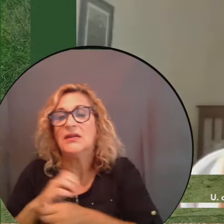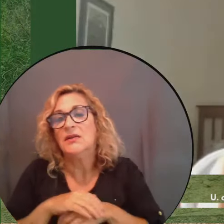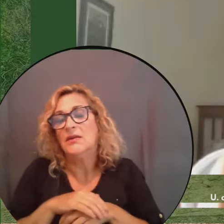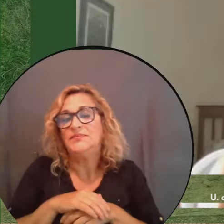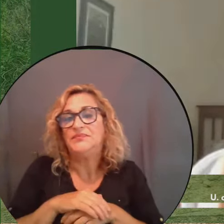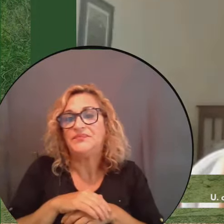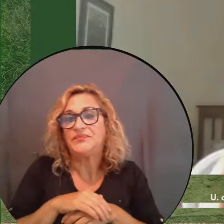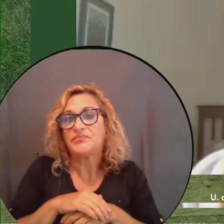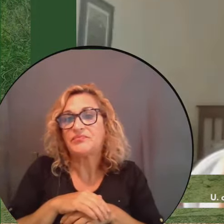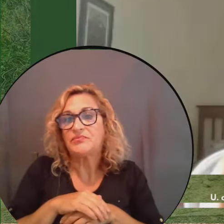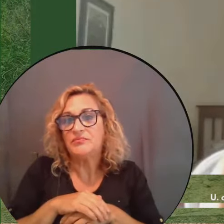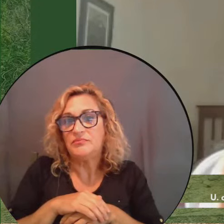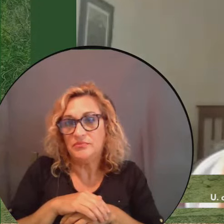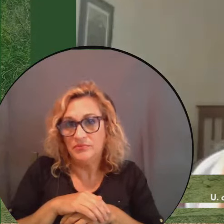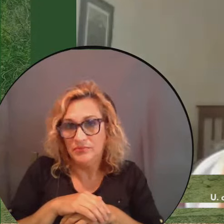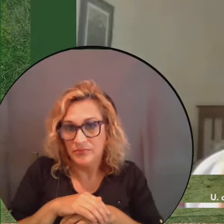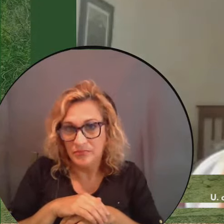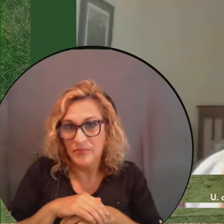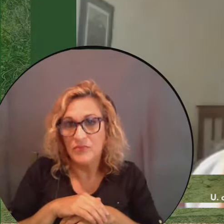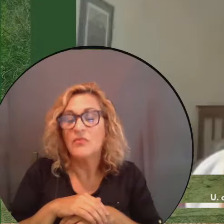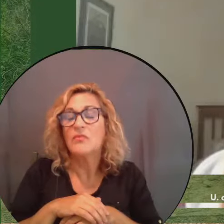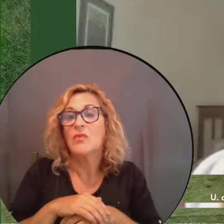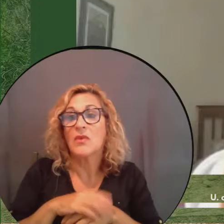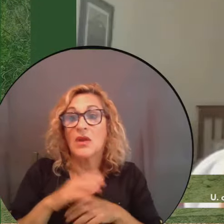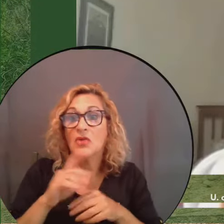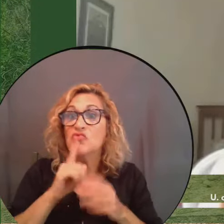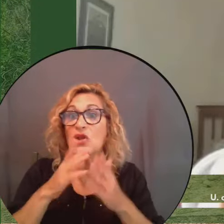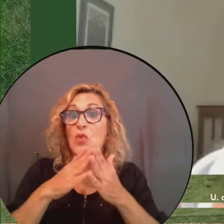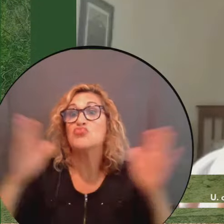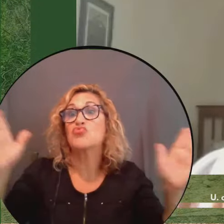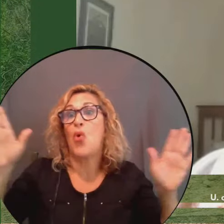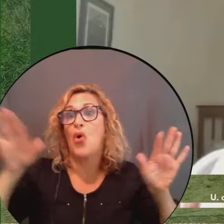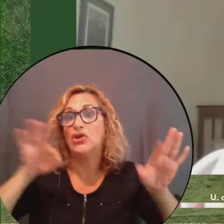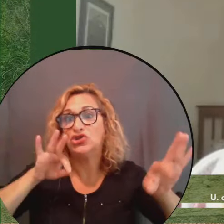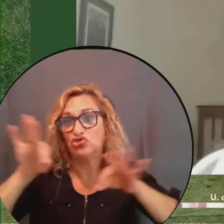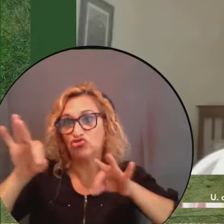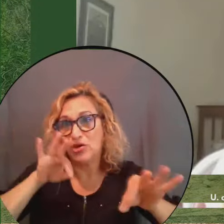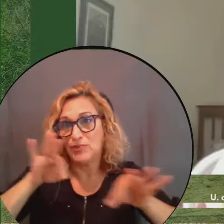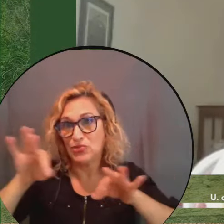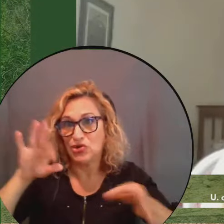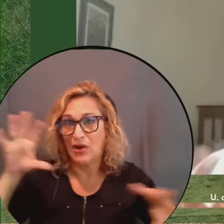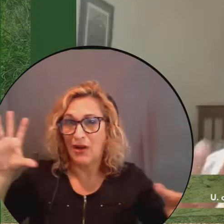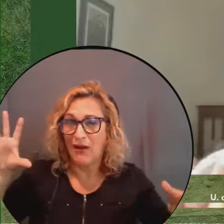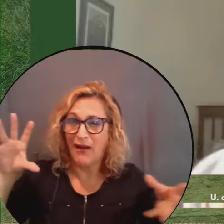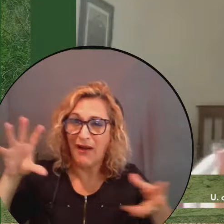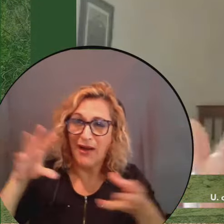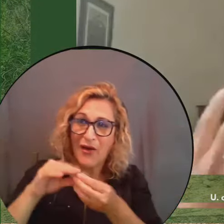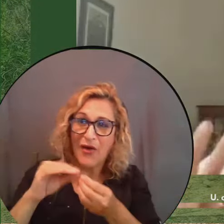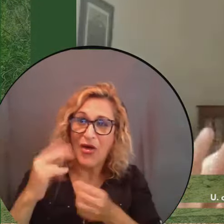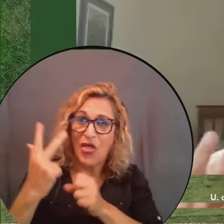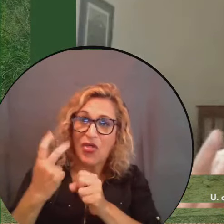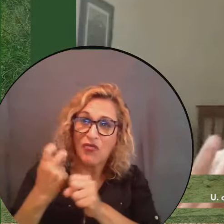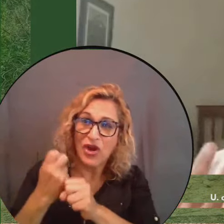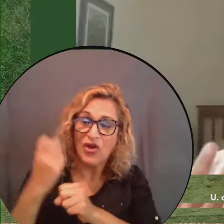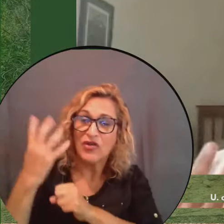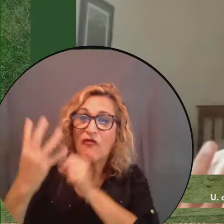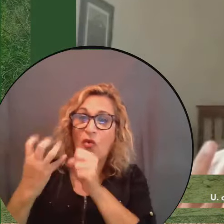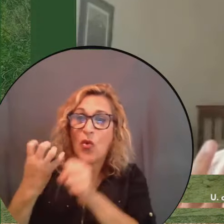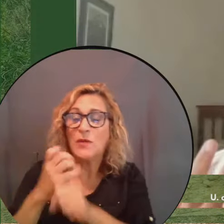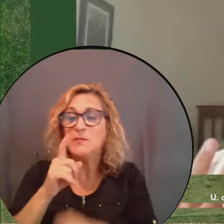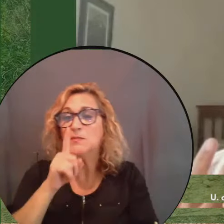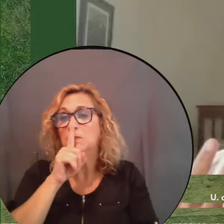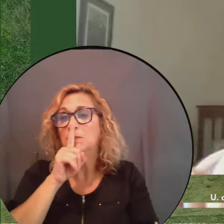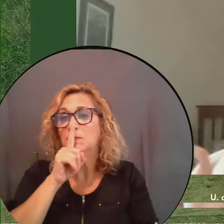these really broad descriptions of things that go back 3-4 years do they mention a single person's